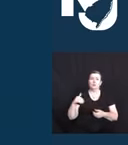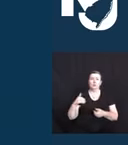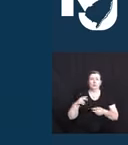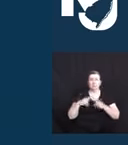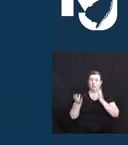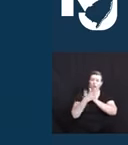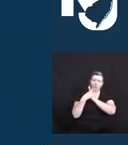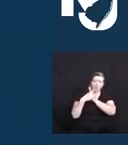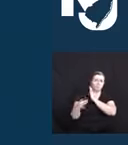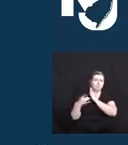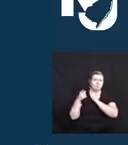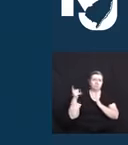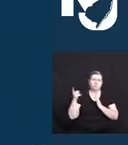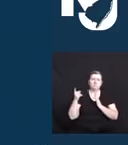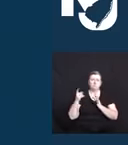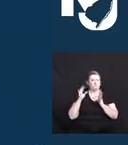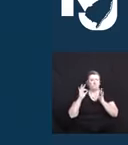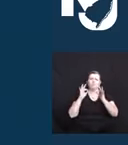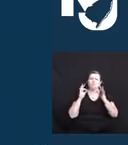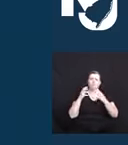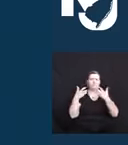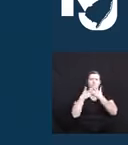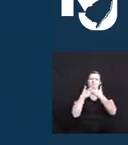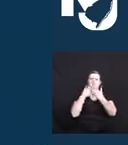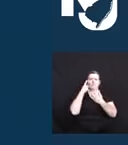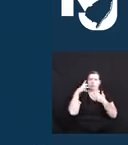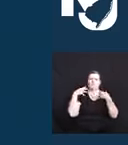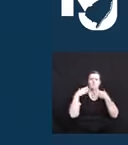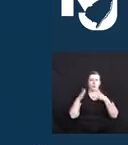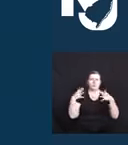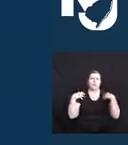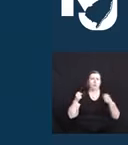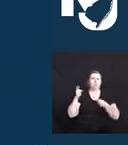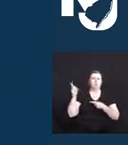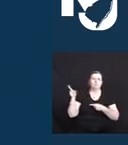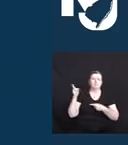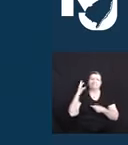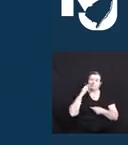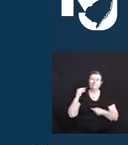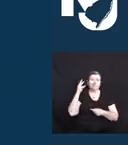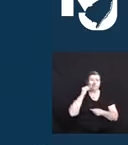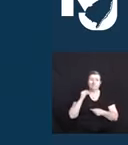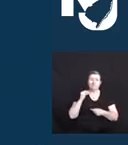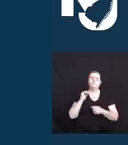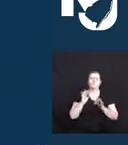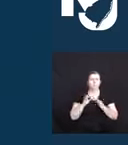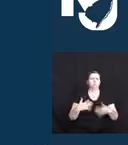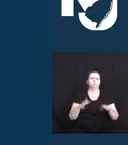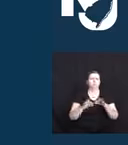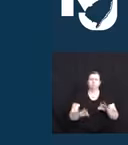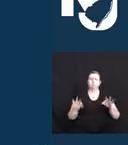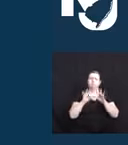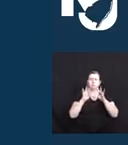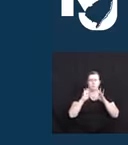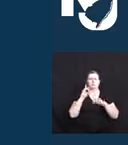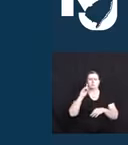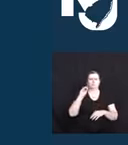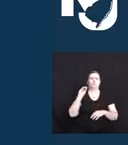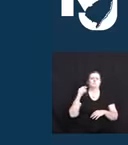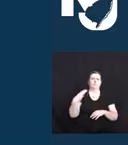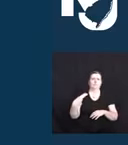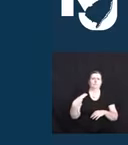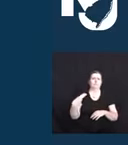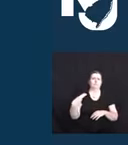health department. The experience he brings will be vital as the department continues to build on our COVID-19